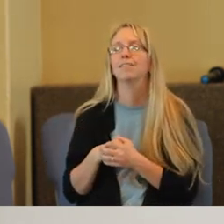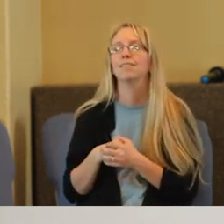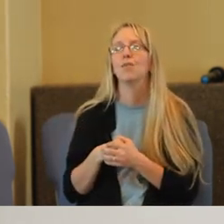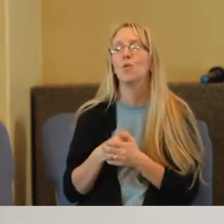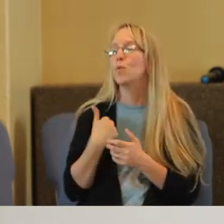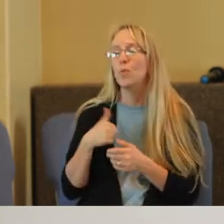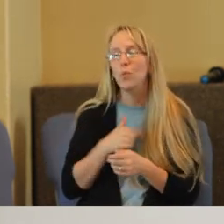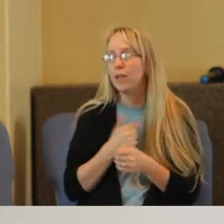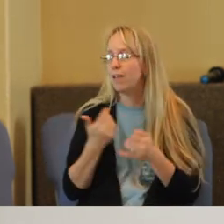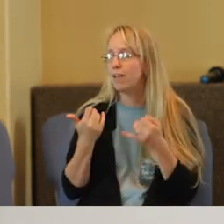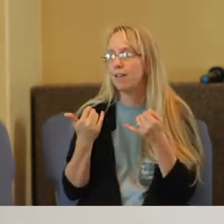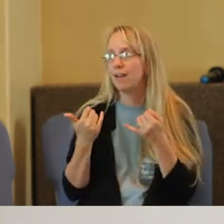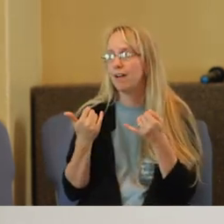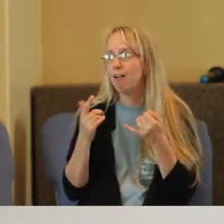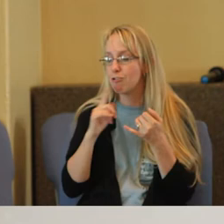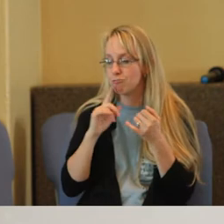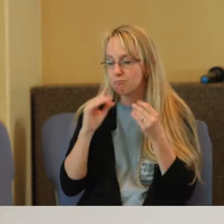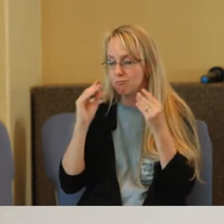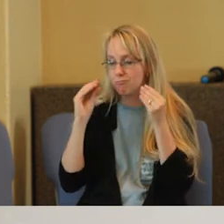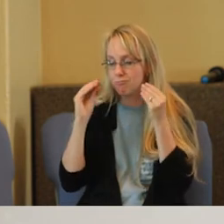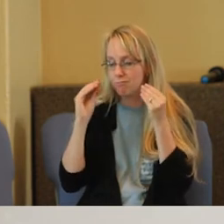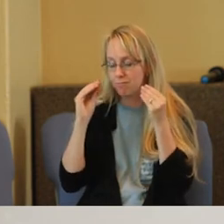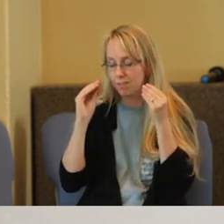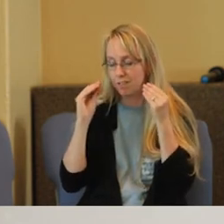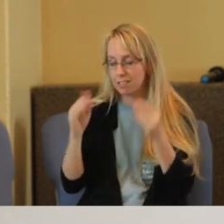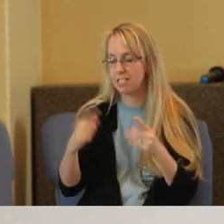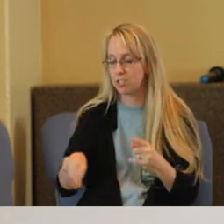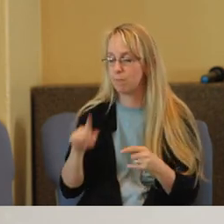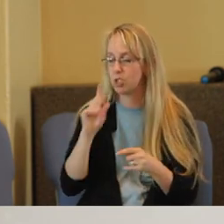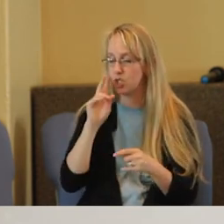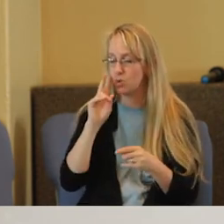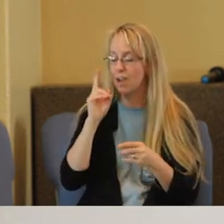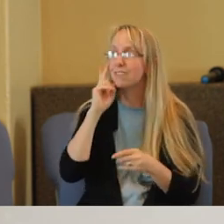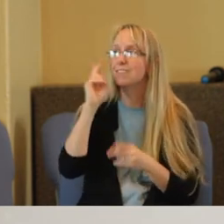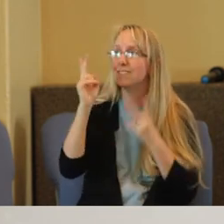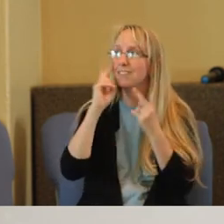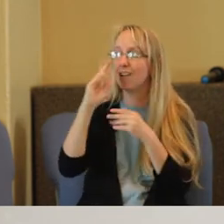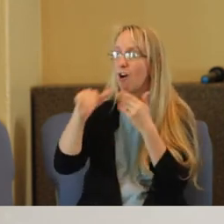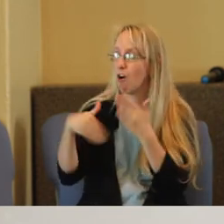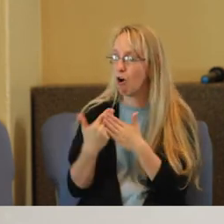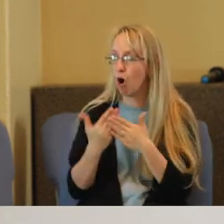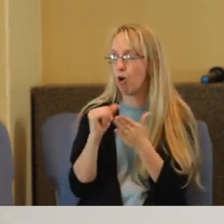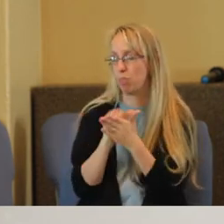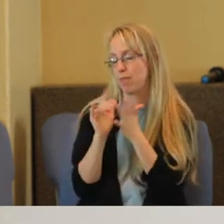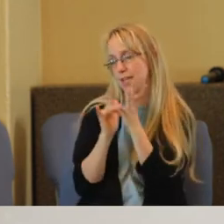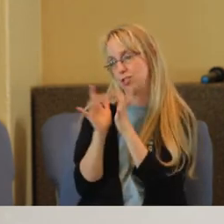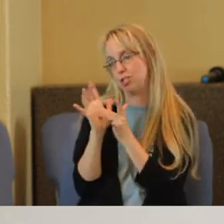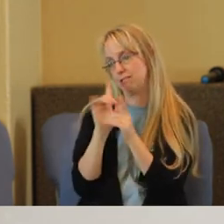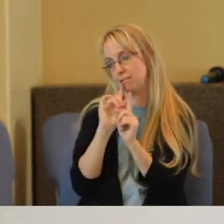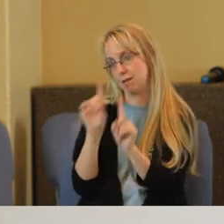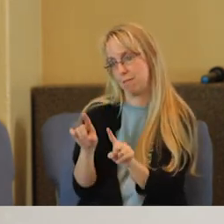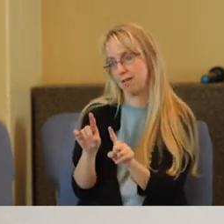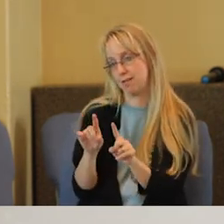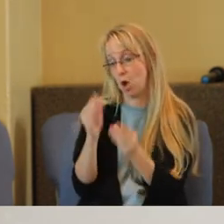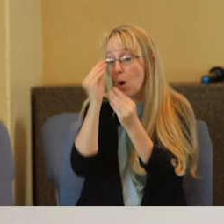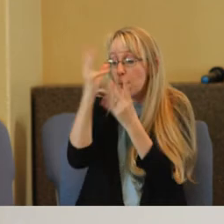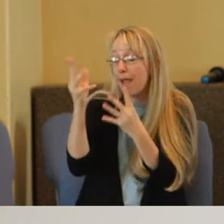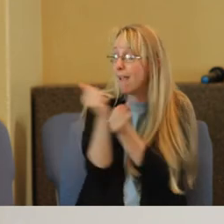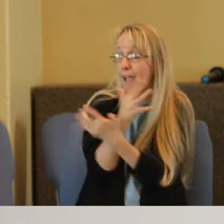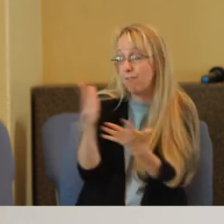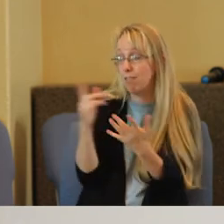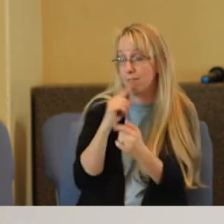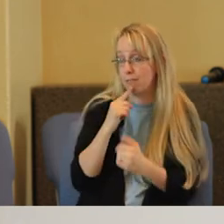we are to teach them to observe all that Jesus has commanded us, right? To obey all that he has commanded